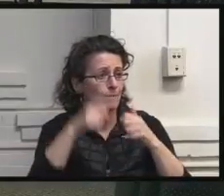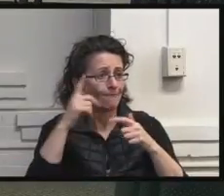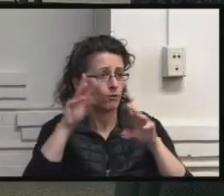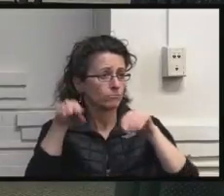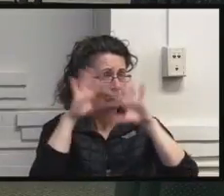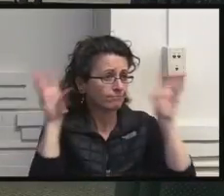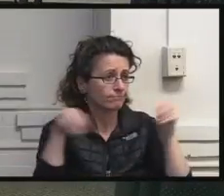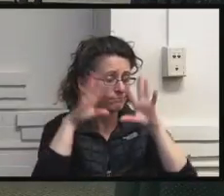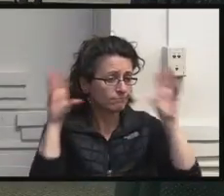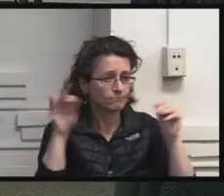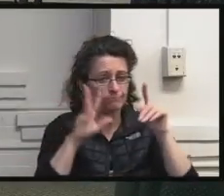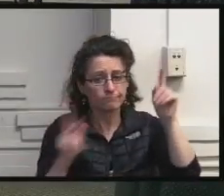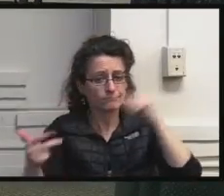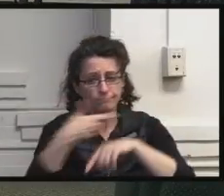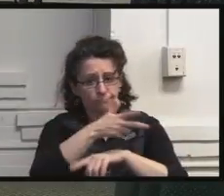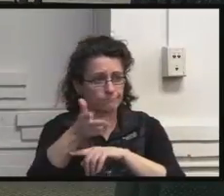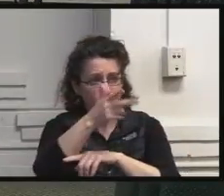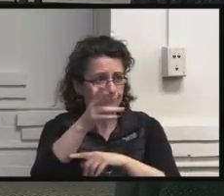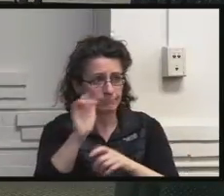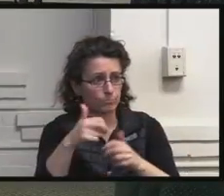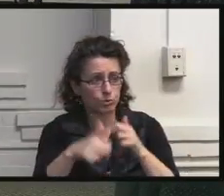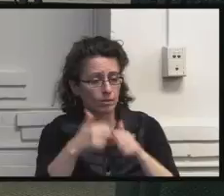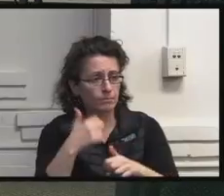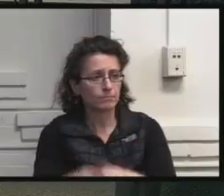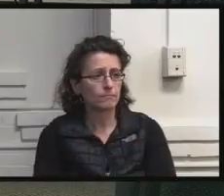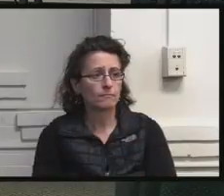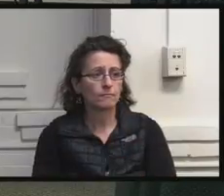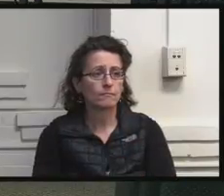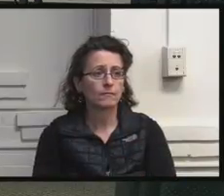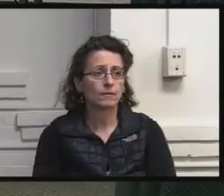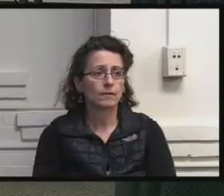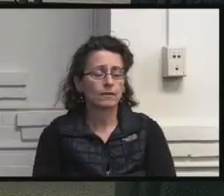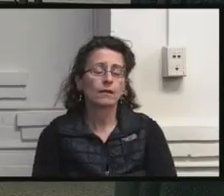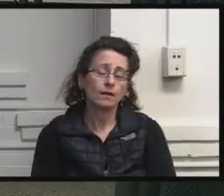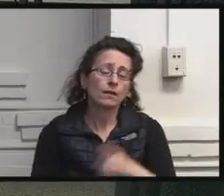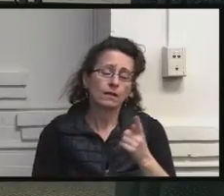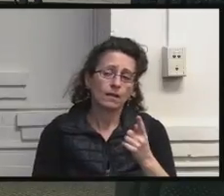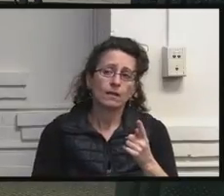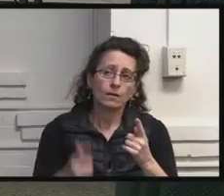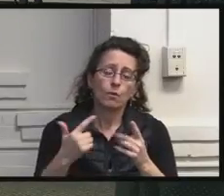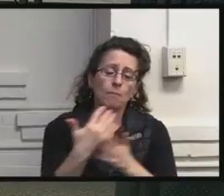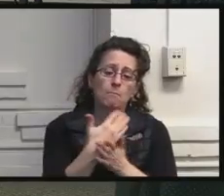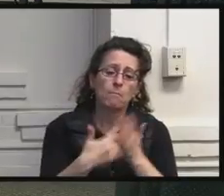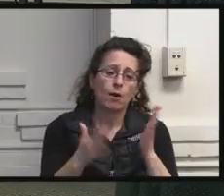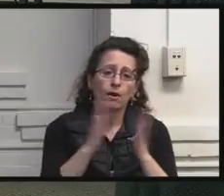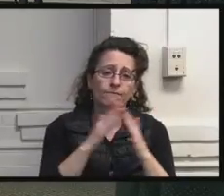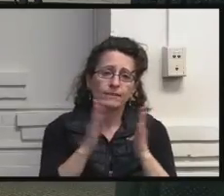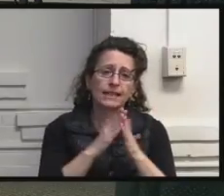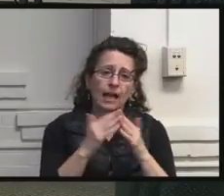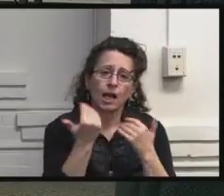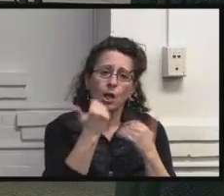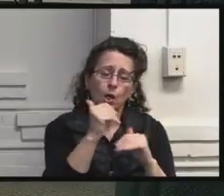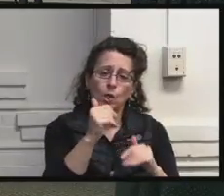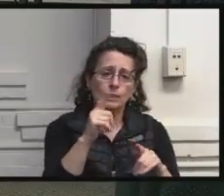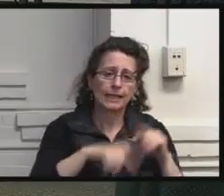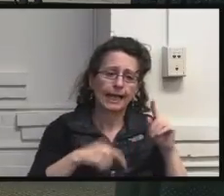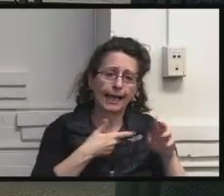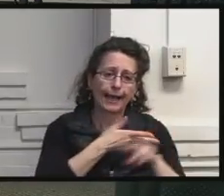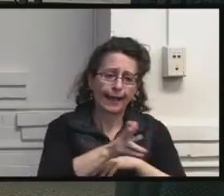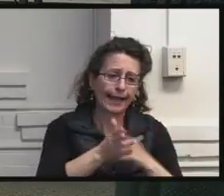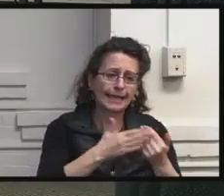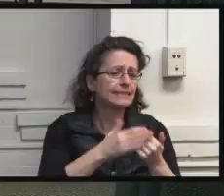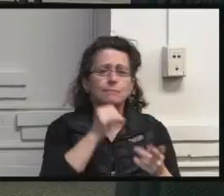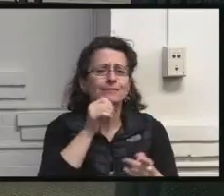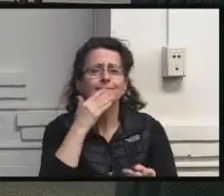responding, longer response time, those kind of things? It kind of sections off a piece of that town, but not too awful bad.